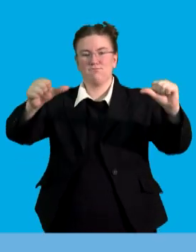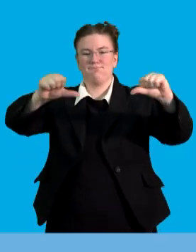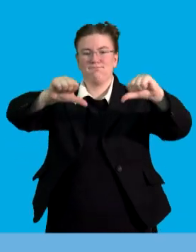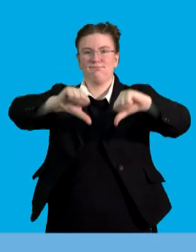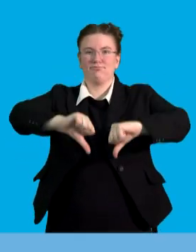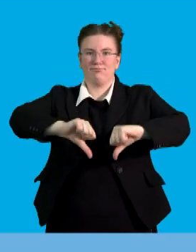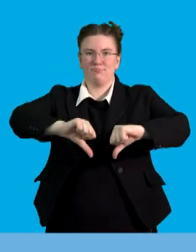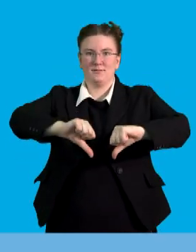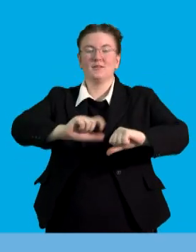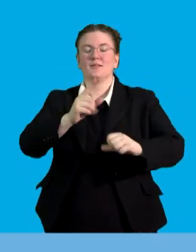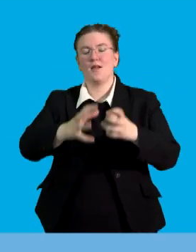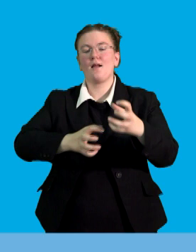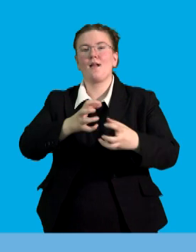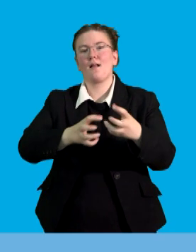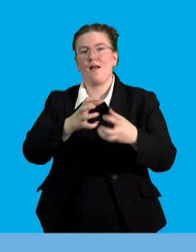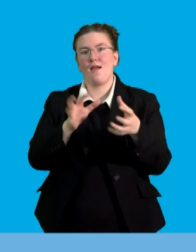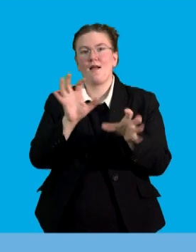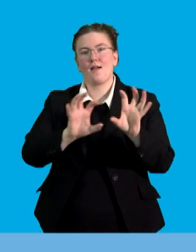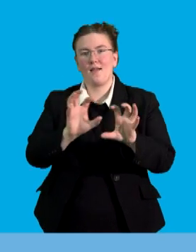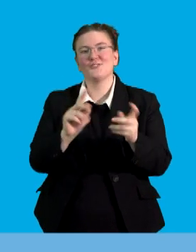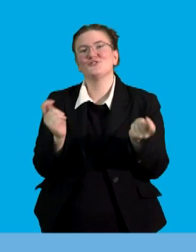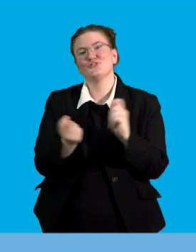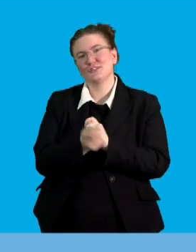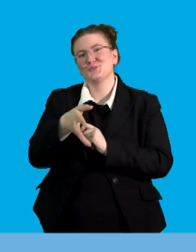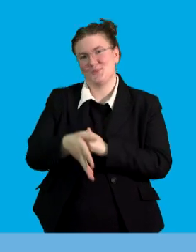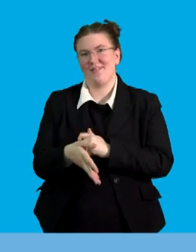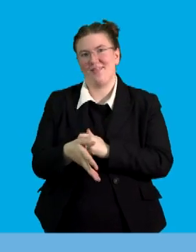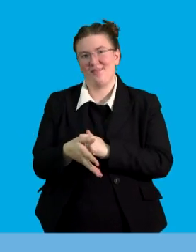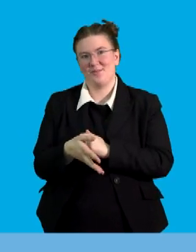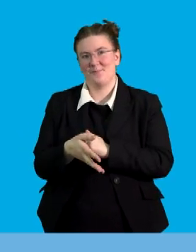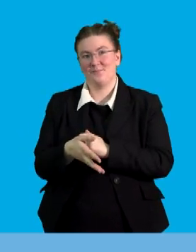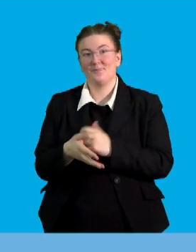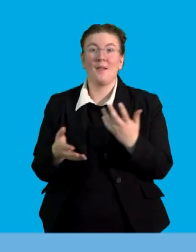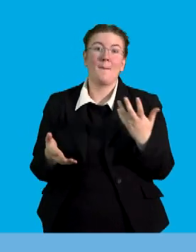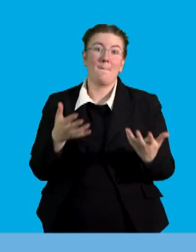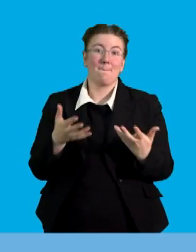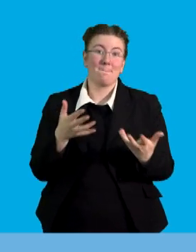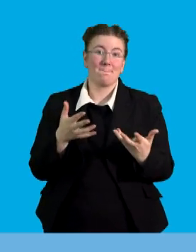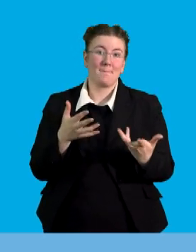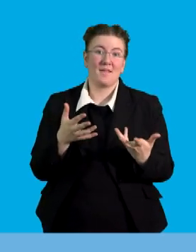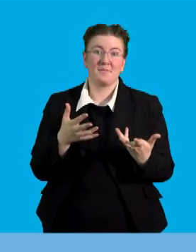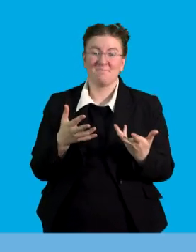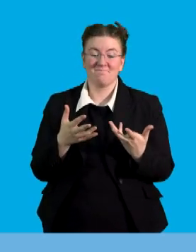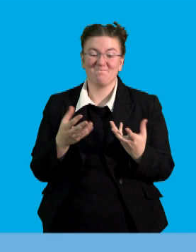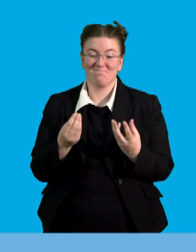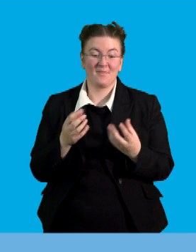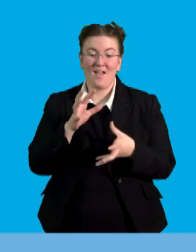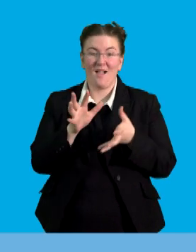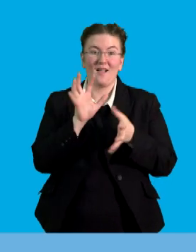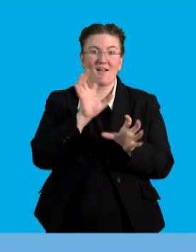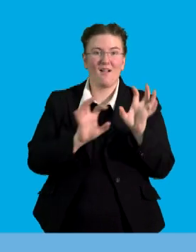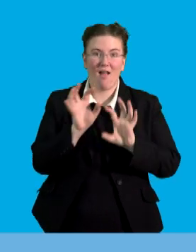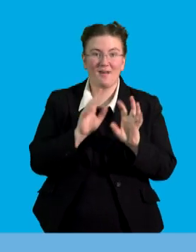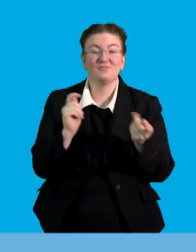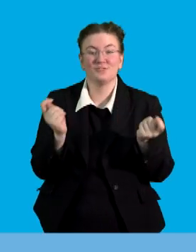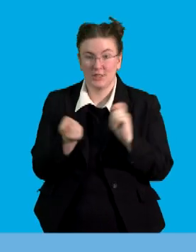substances, the reactant in a flask, there's going to be a color change. So either there needs to be a color change or something else. So when there's a color change,